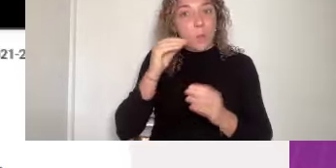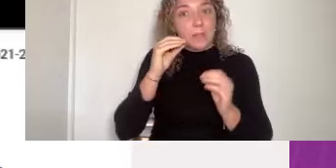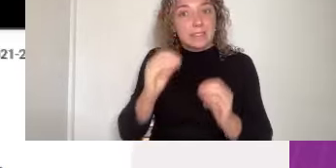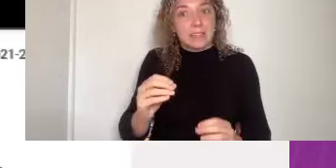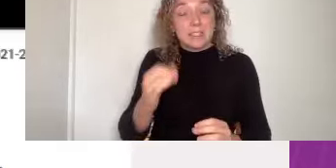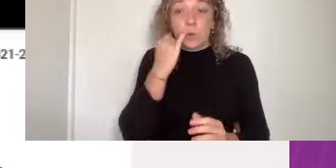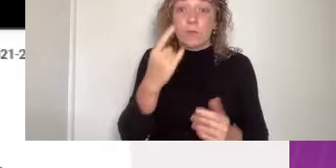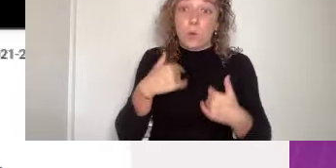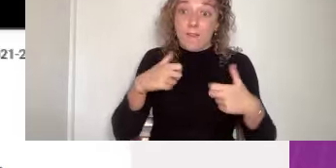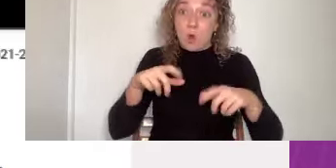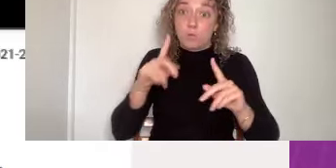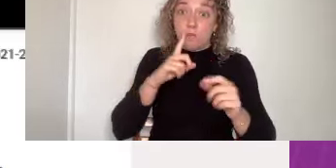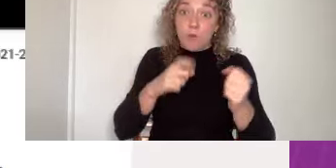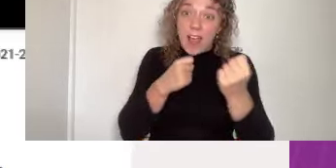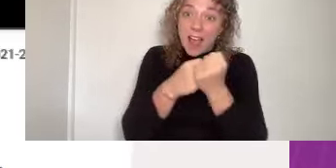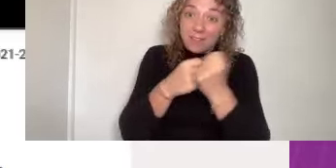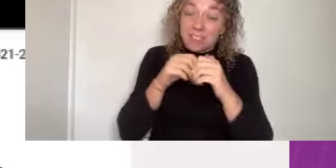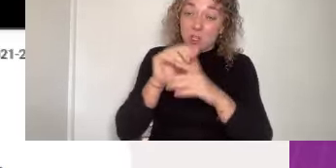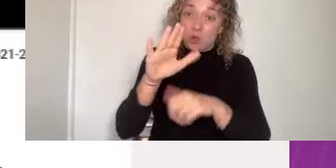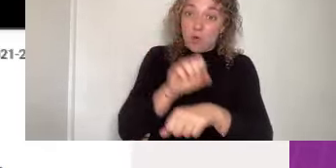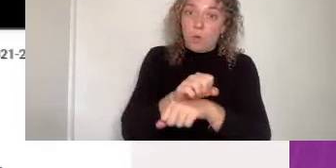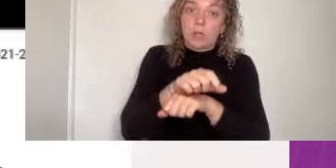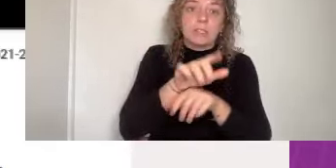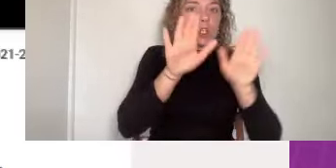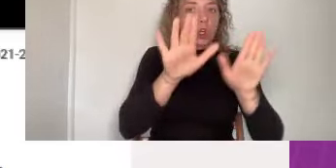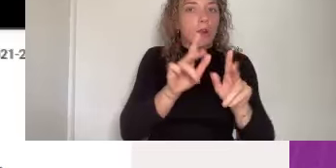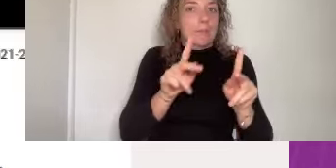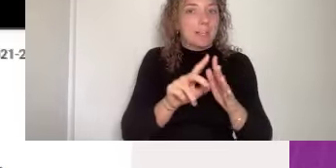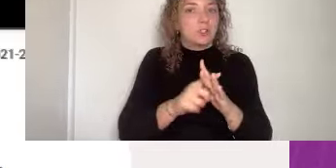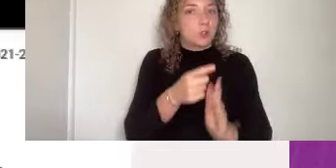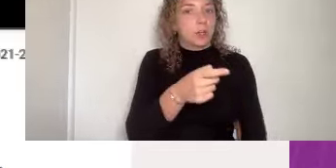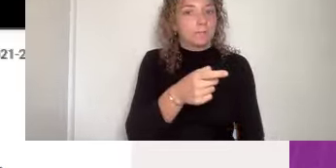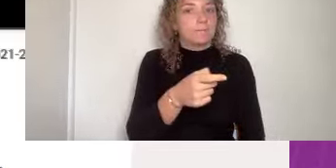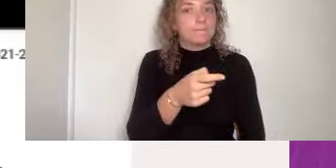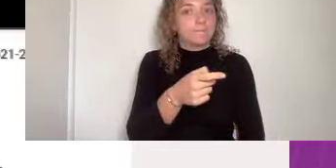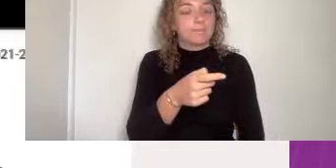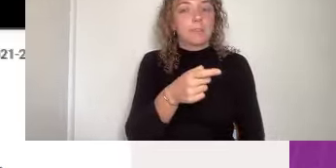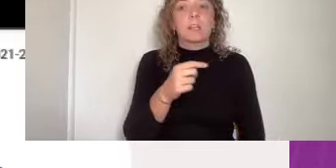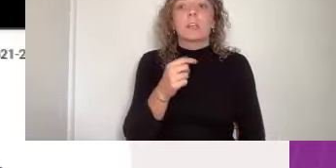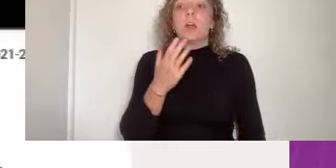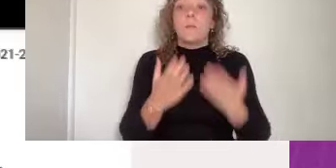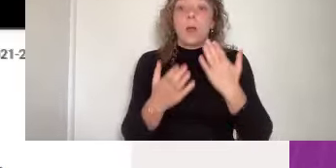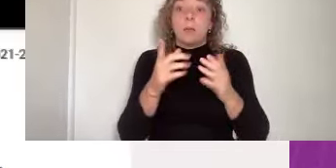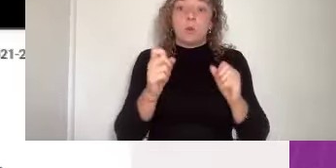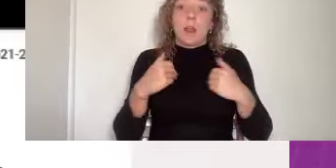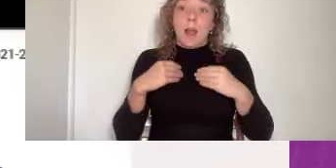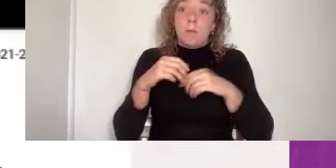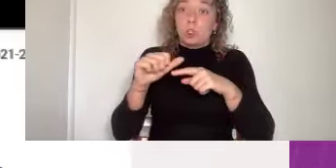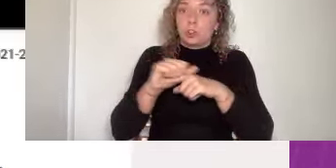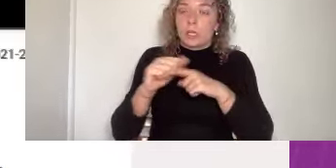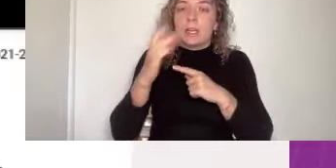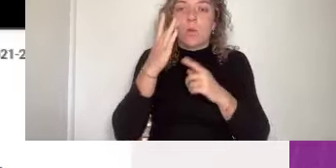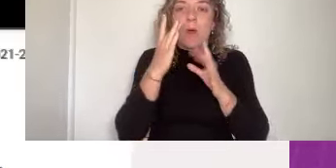have opportunities for advocacy in your work, this is a great place to start. Perhaps you can have more trainings on why